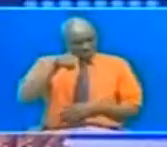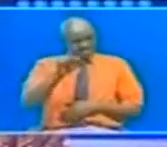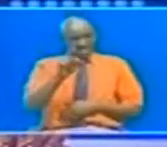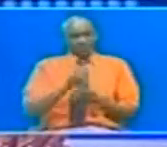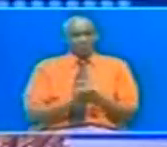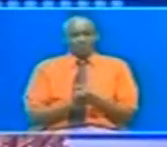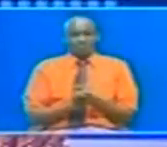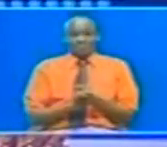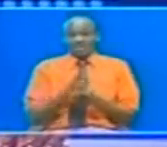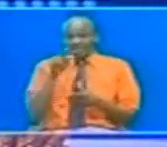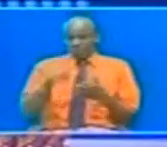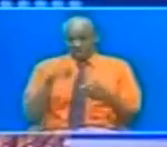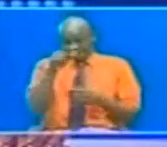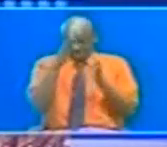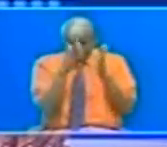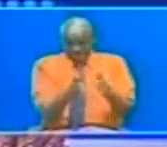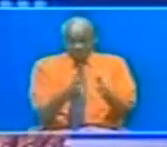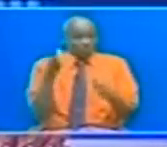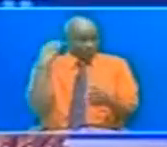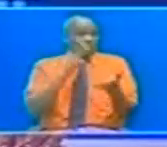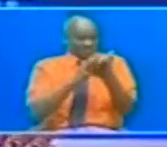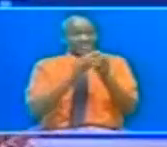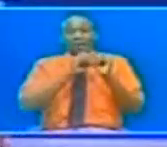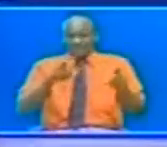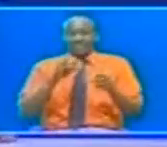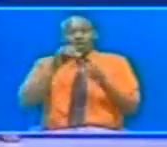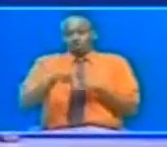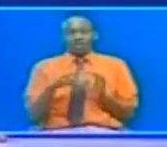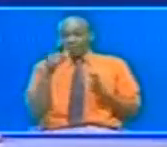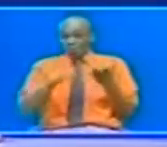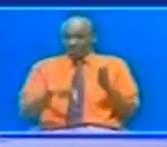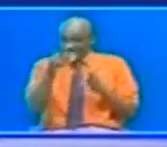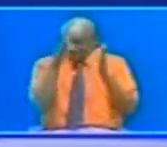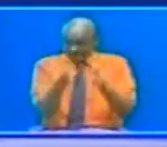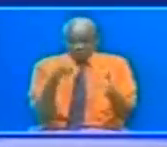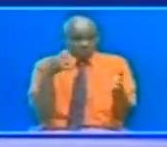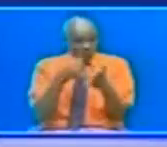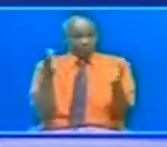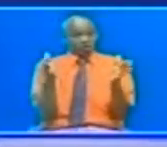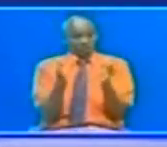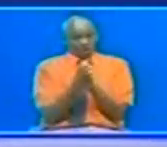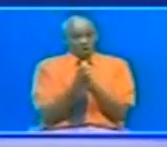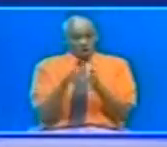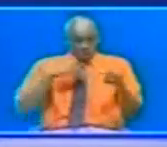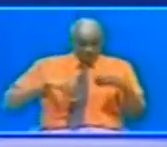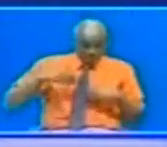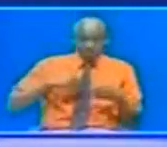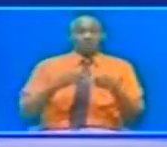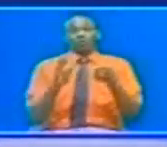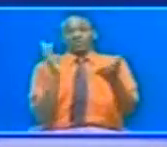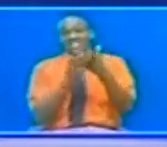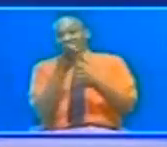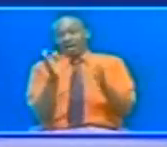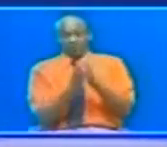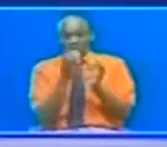but later dropped Yebei as a potential witness after discovering Yebei was involved corrupting witnesses in the